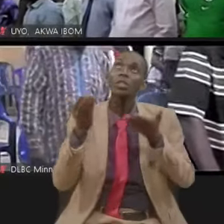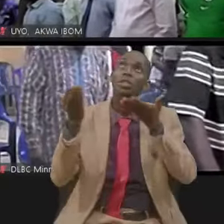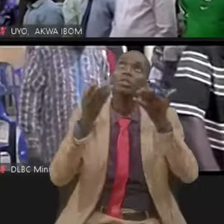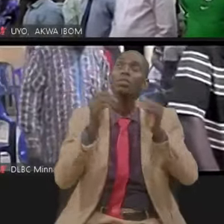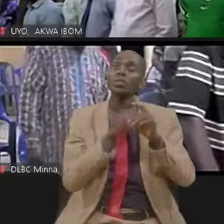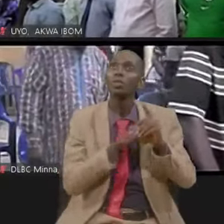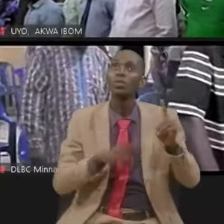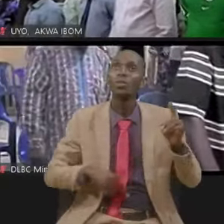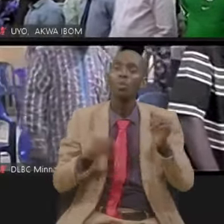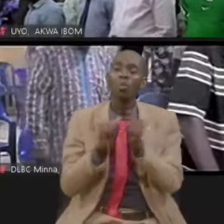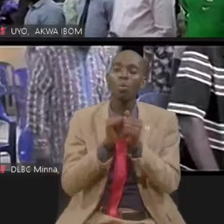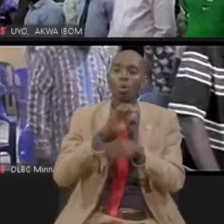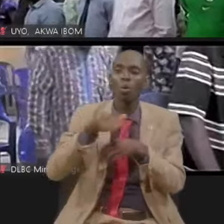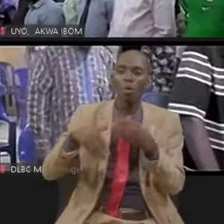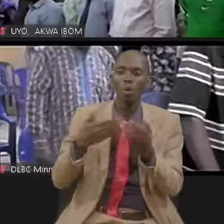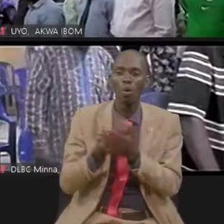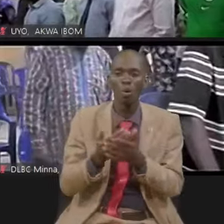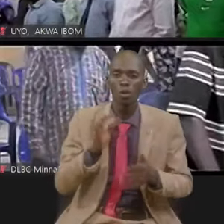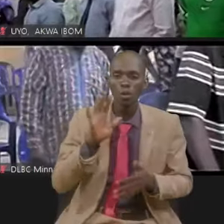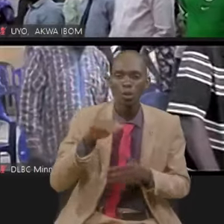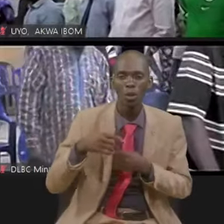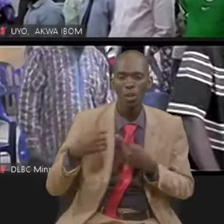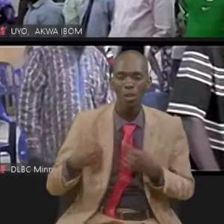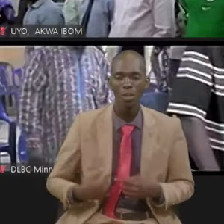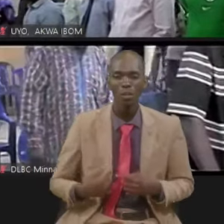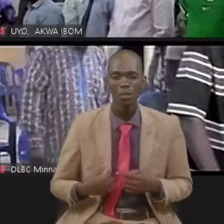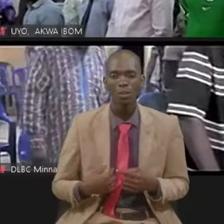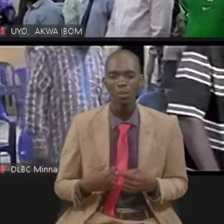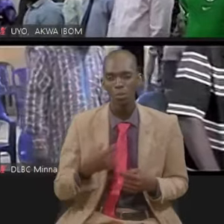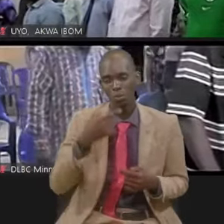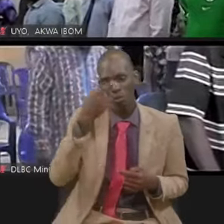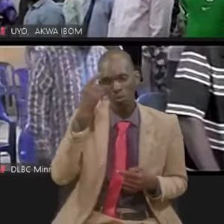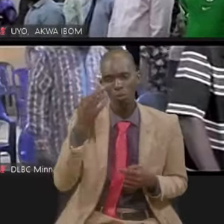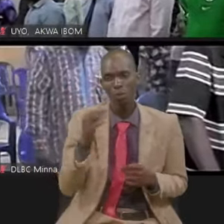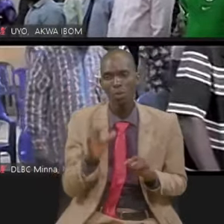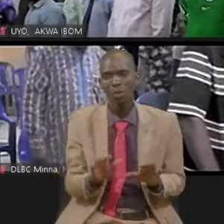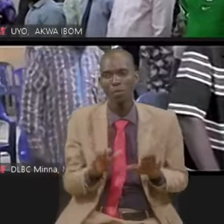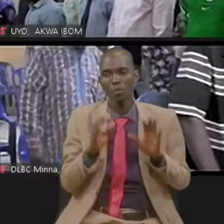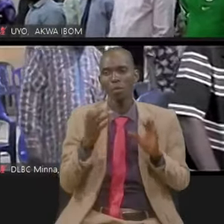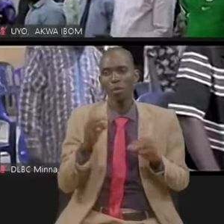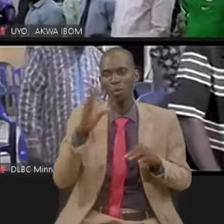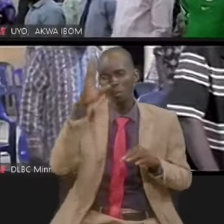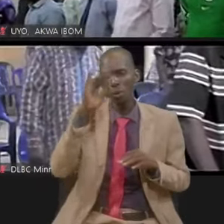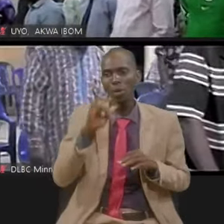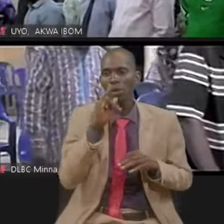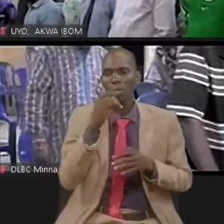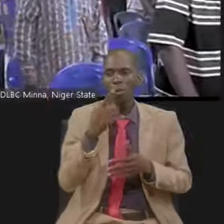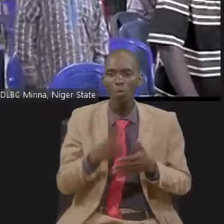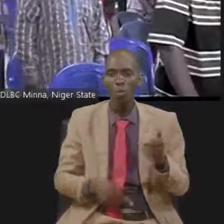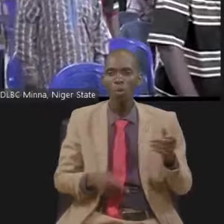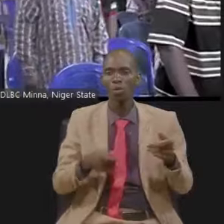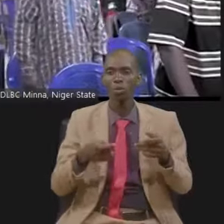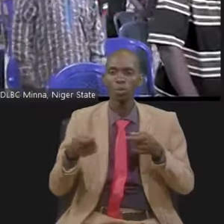wholeheartedly. If the fear of man is what controls you,